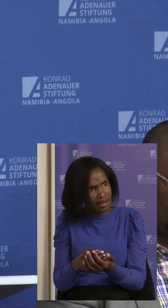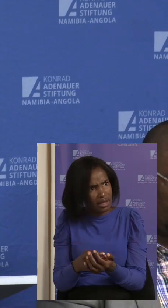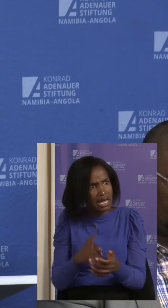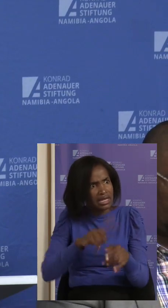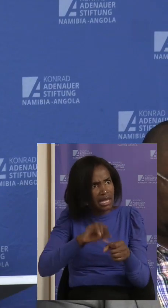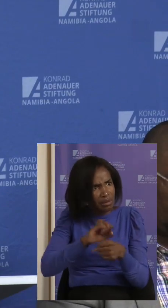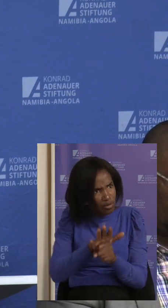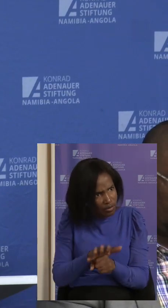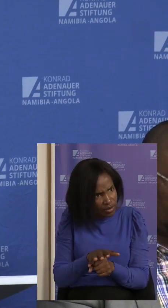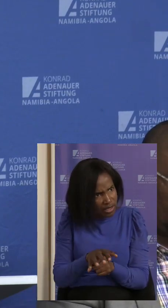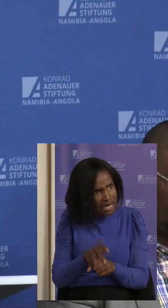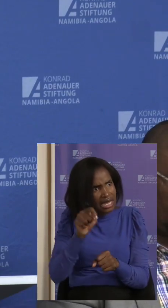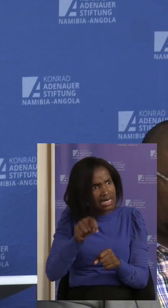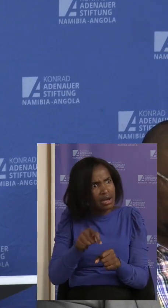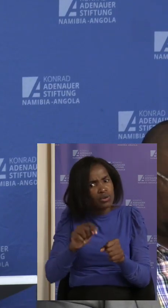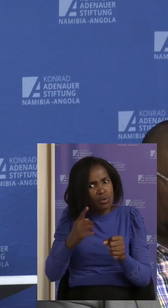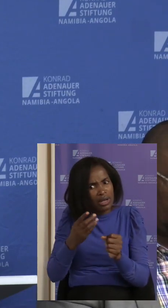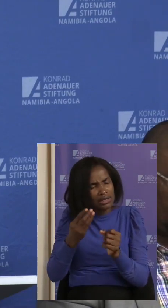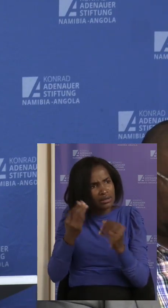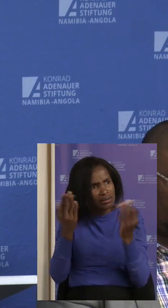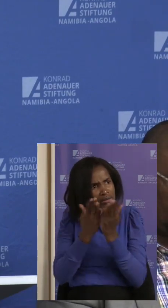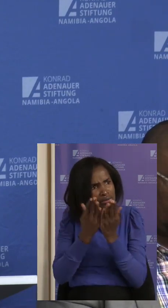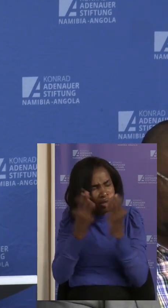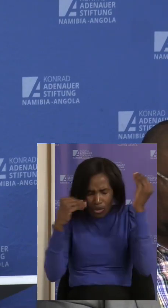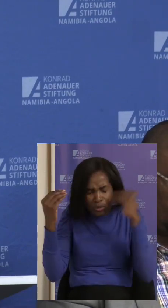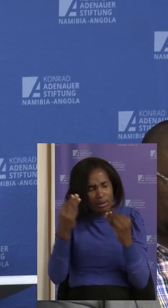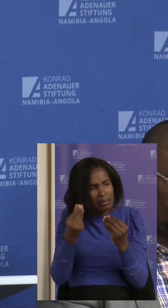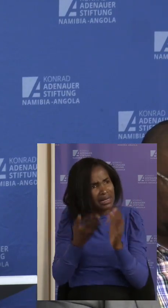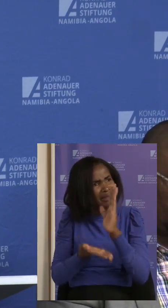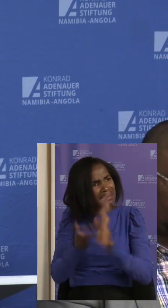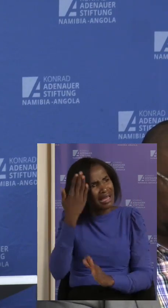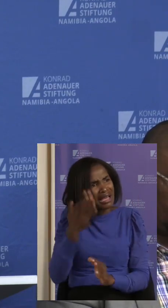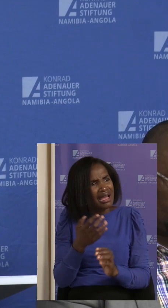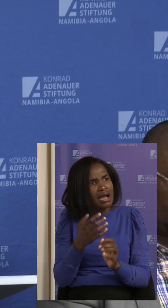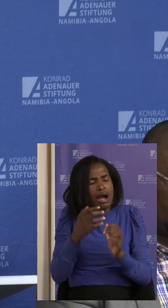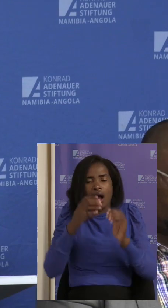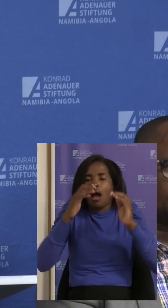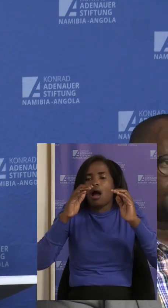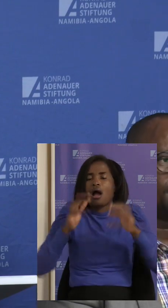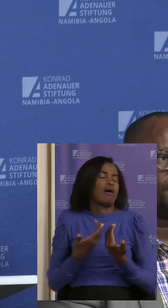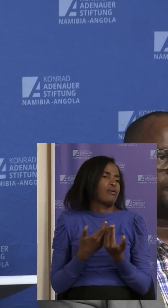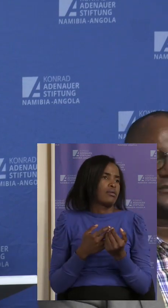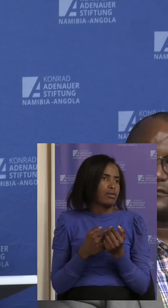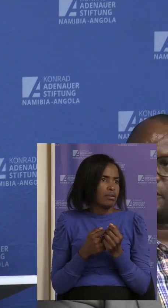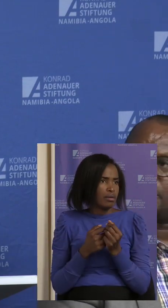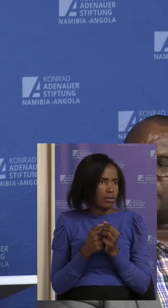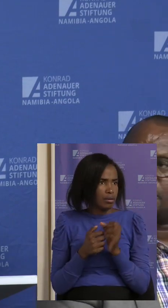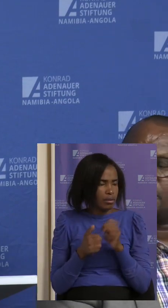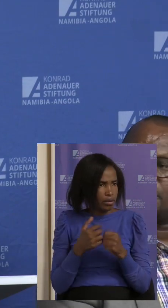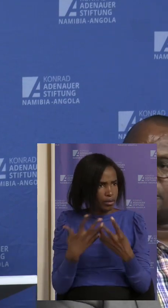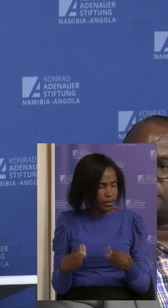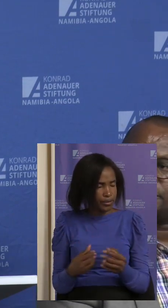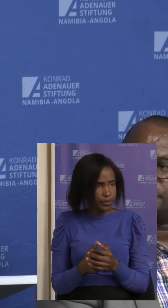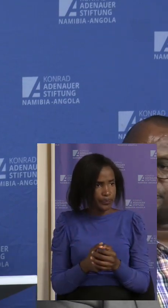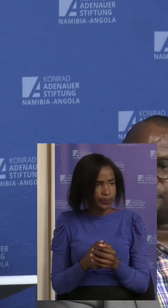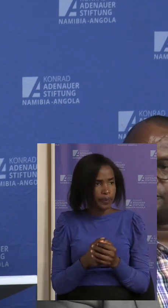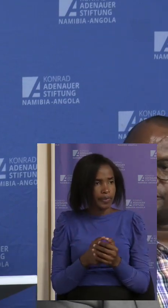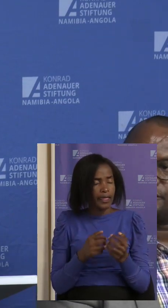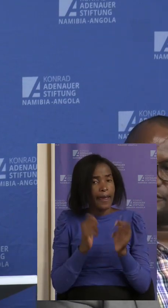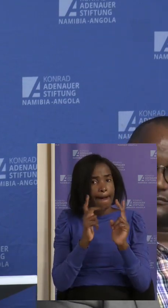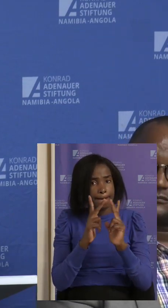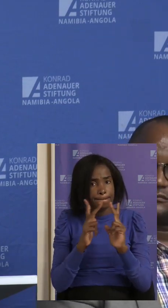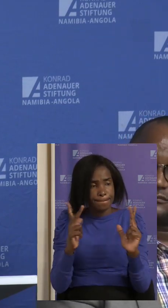increase amidst a pandemic. How, logically speaking, how is that going to work? So we still have our